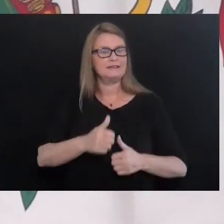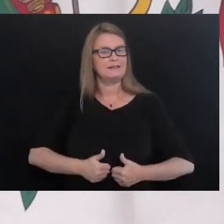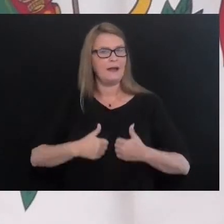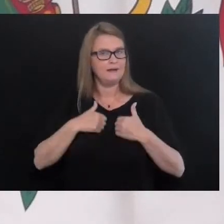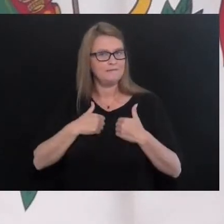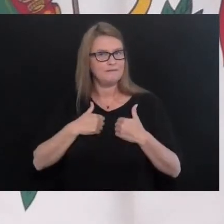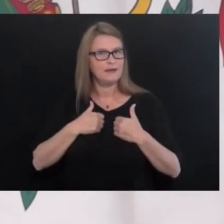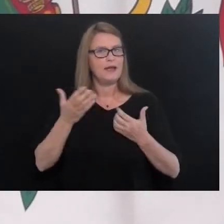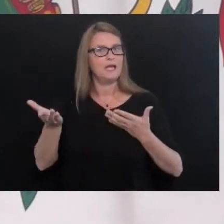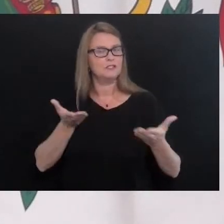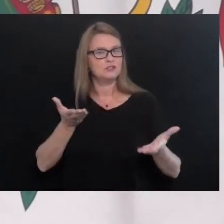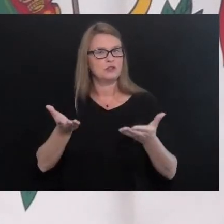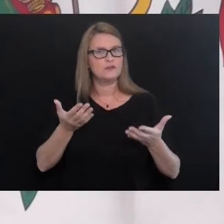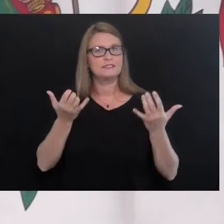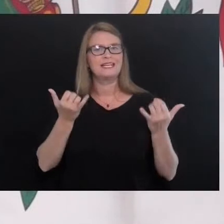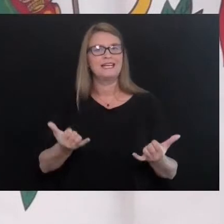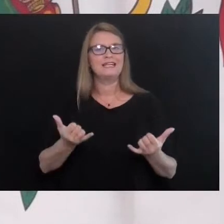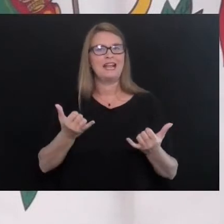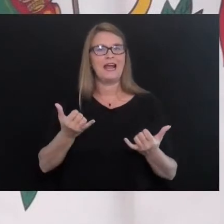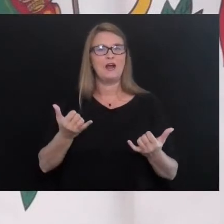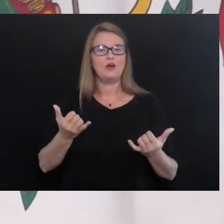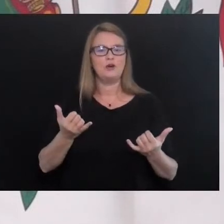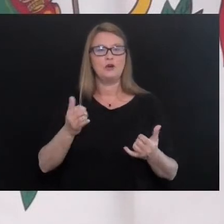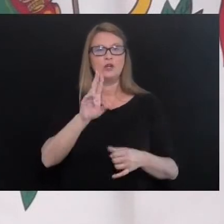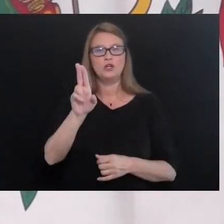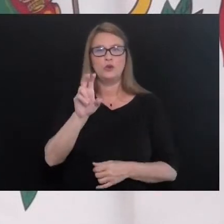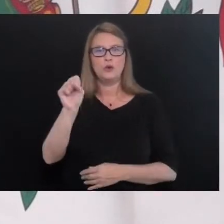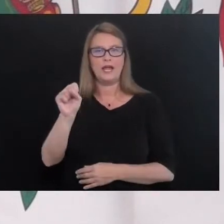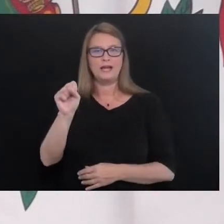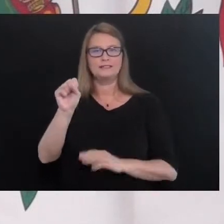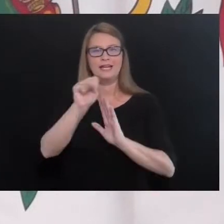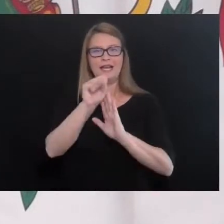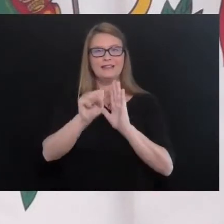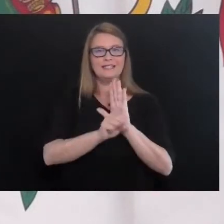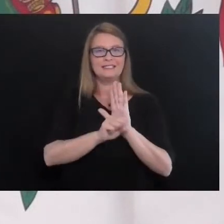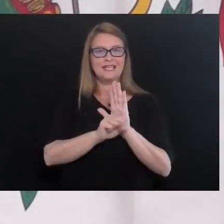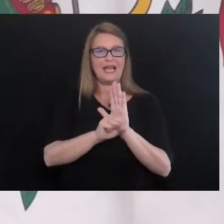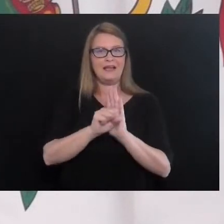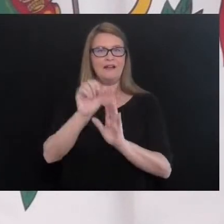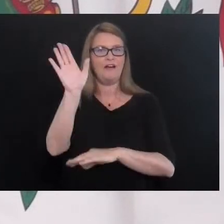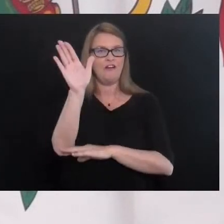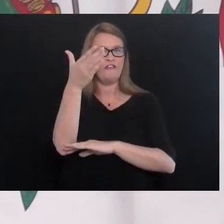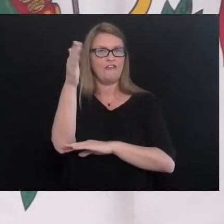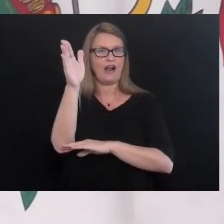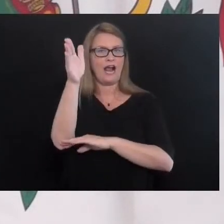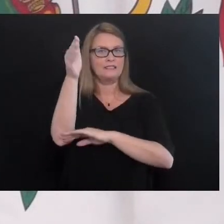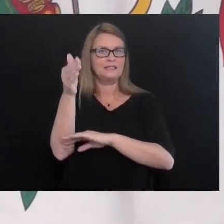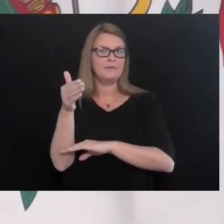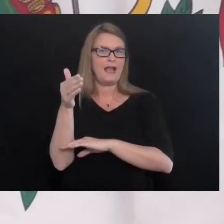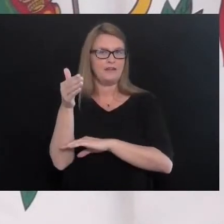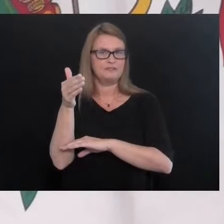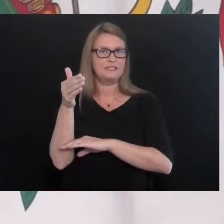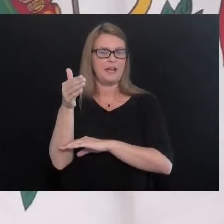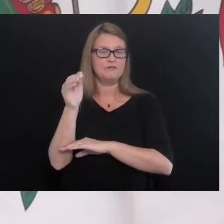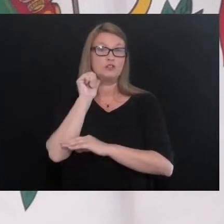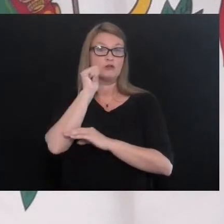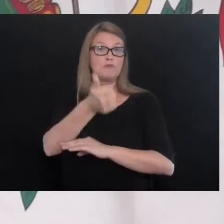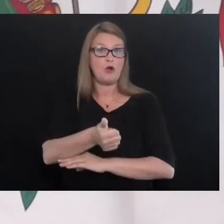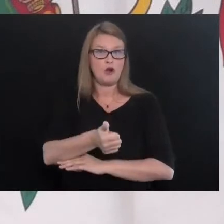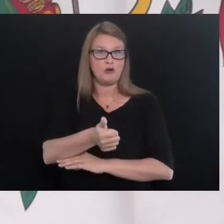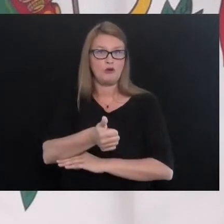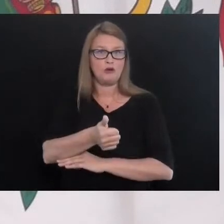and service, I am ordering the United States and West Virginia state flags to fly at half-staff